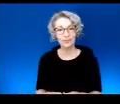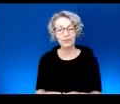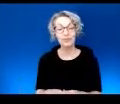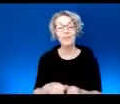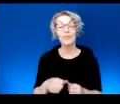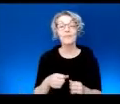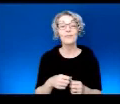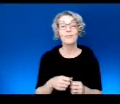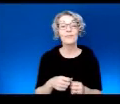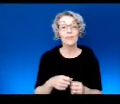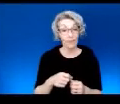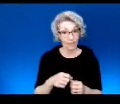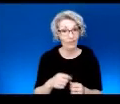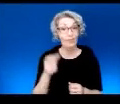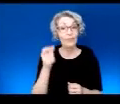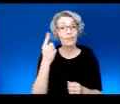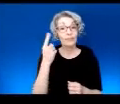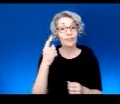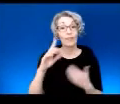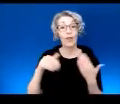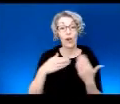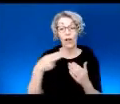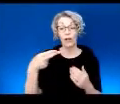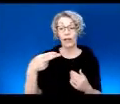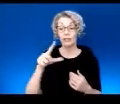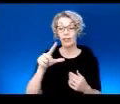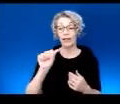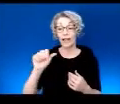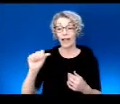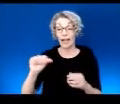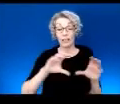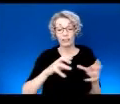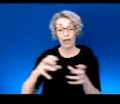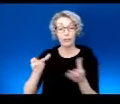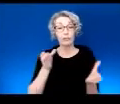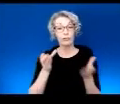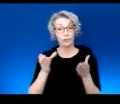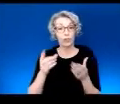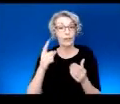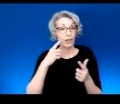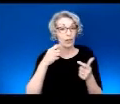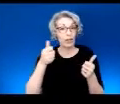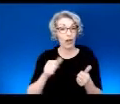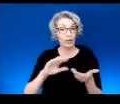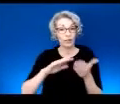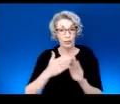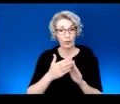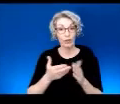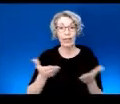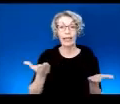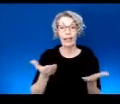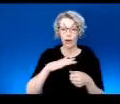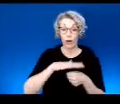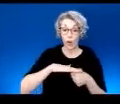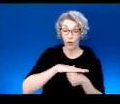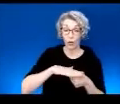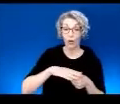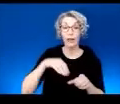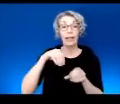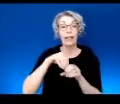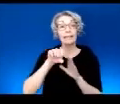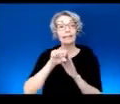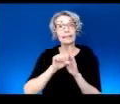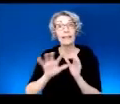While all of our HLAA chapters serve the hearing loss community locally, across the state, and even